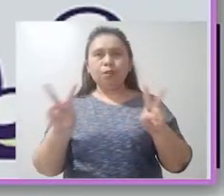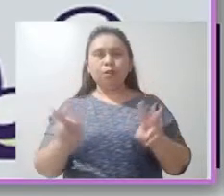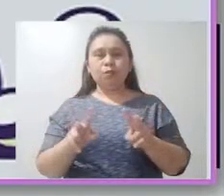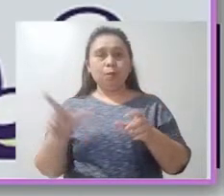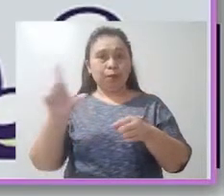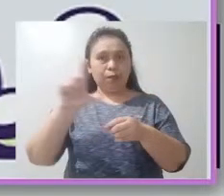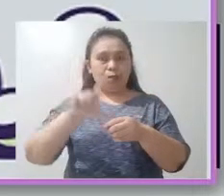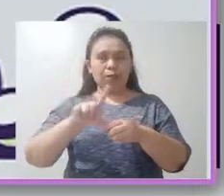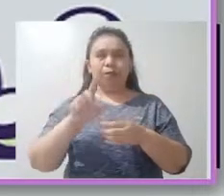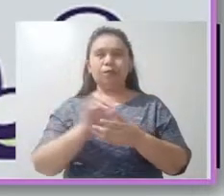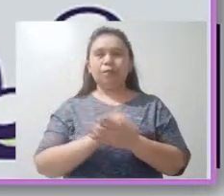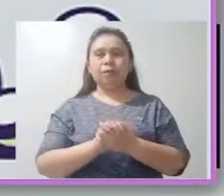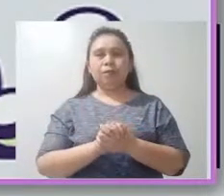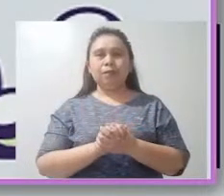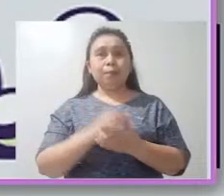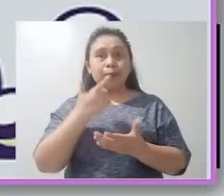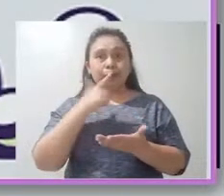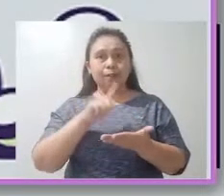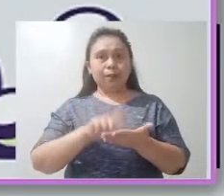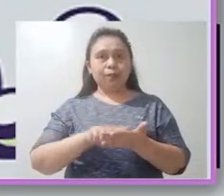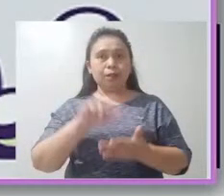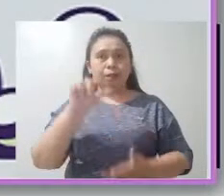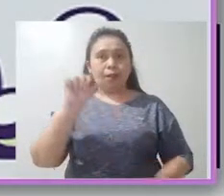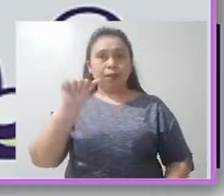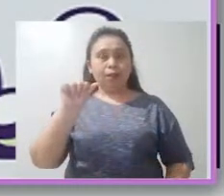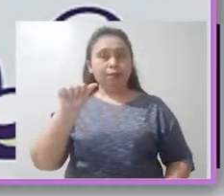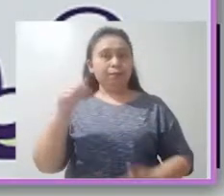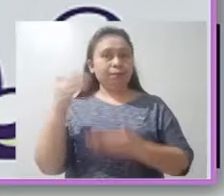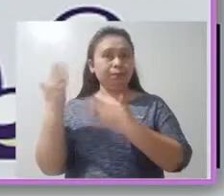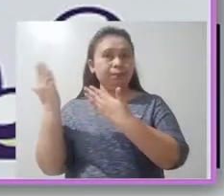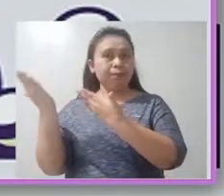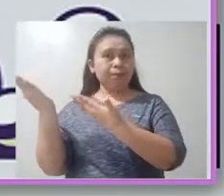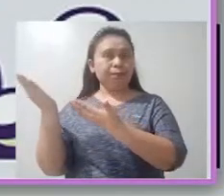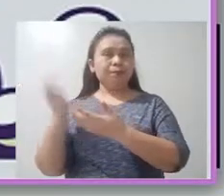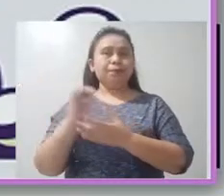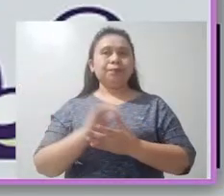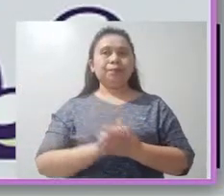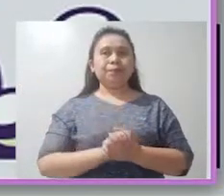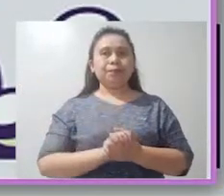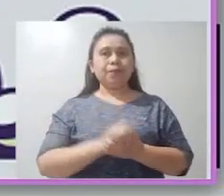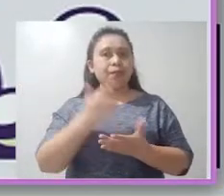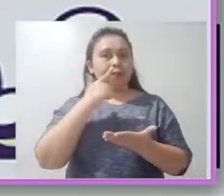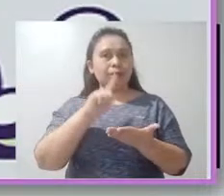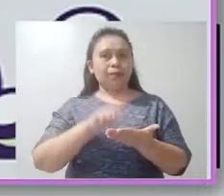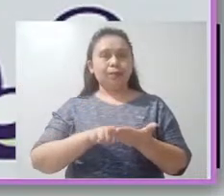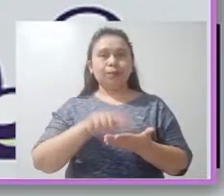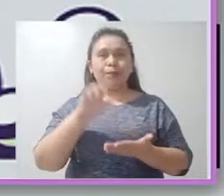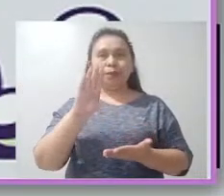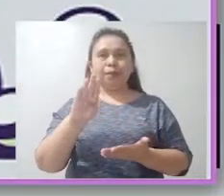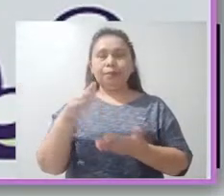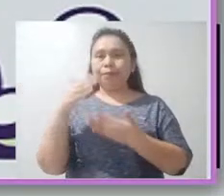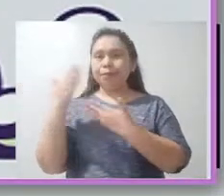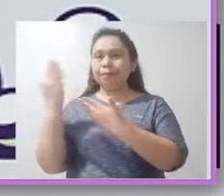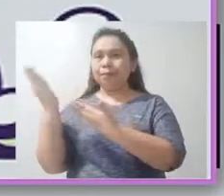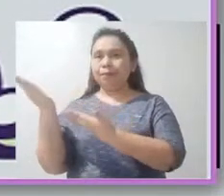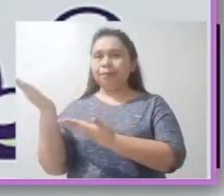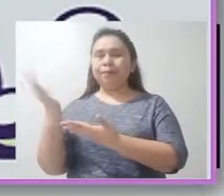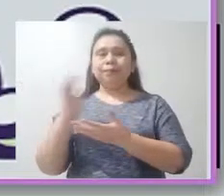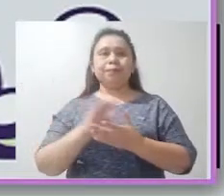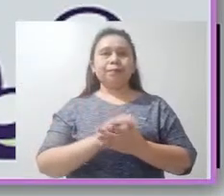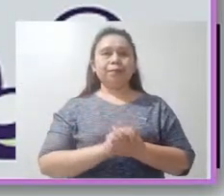a liquid. Letter A, Florence flask. Letter B,